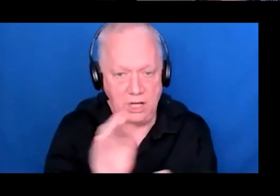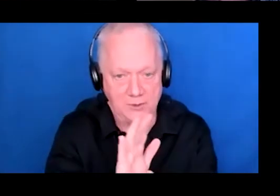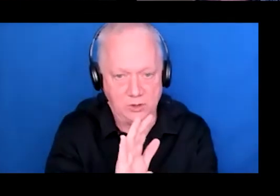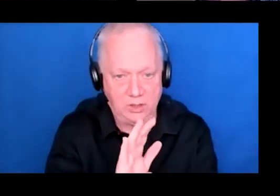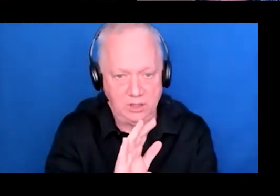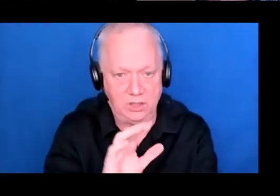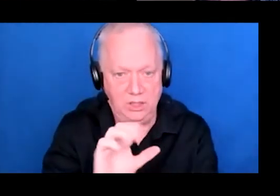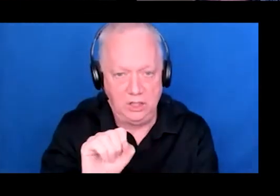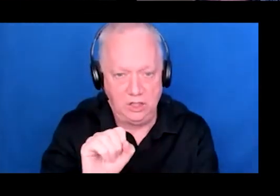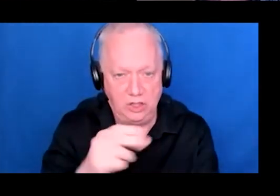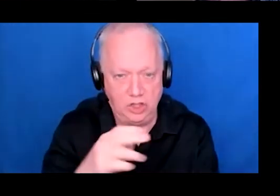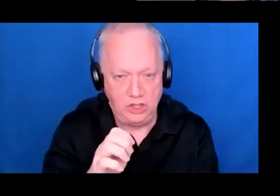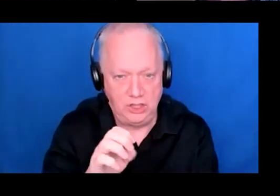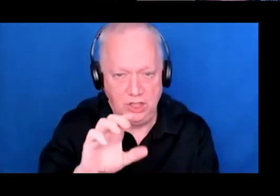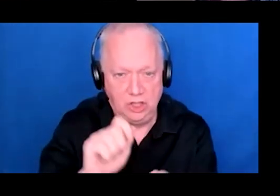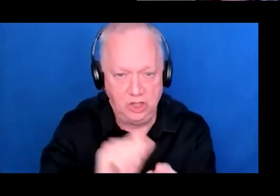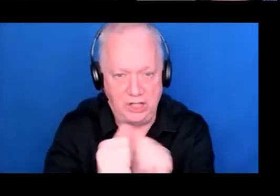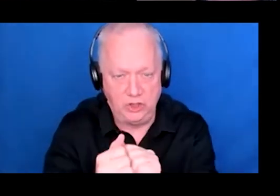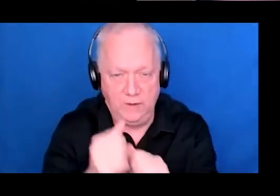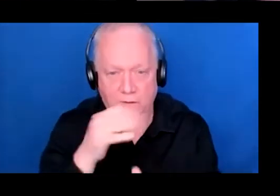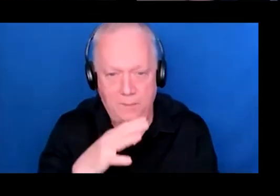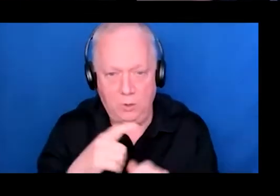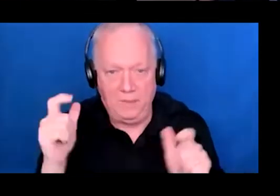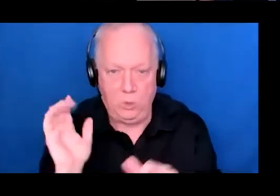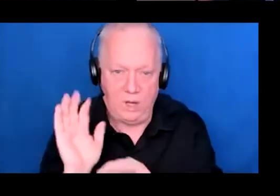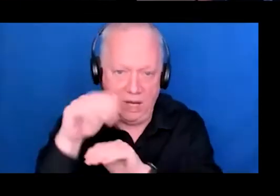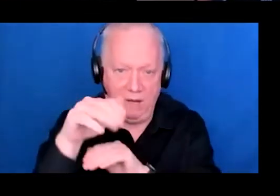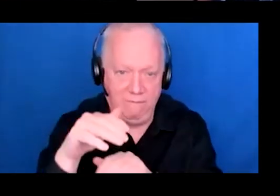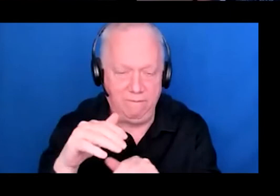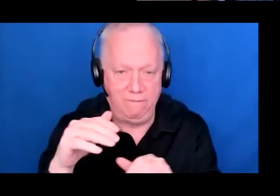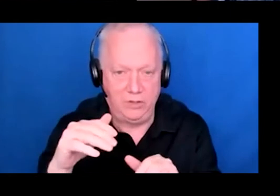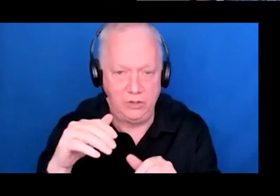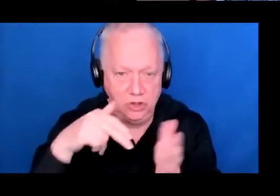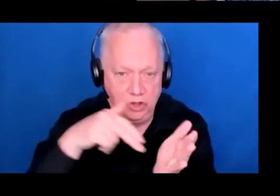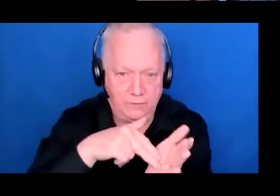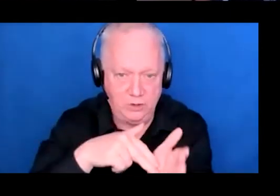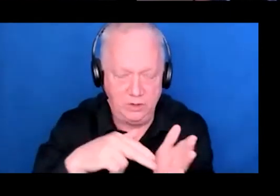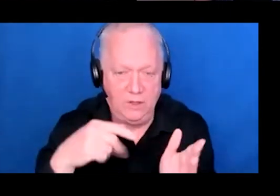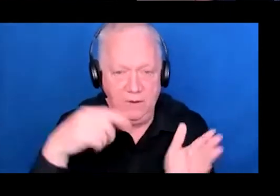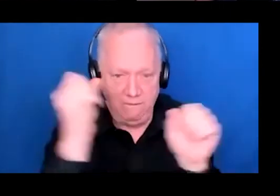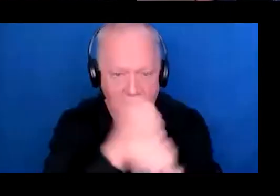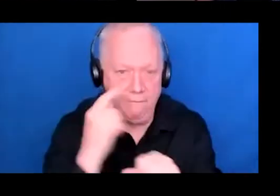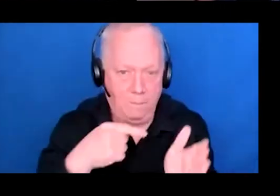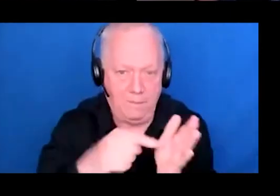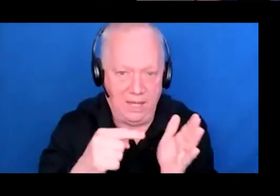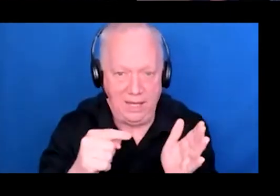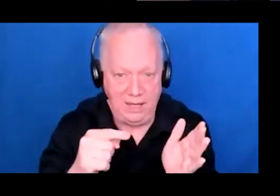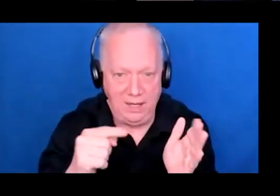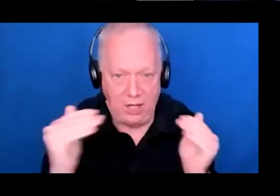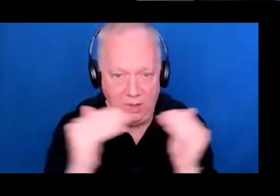She Changed, which is about female big wave surfers fighting for pay equity in the sport of big wave